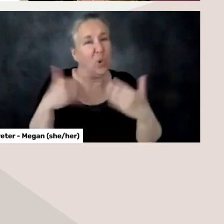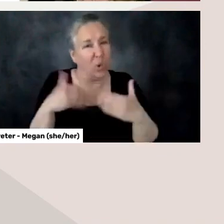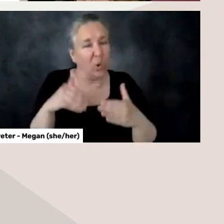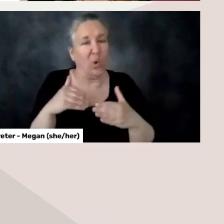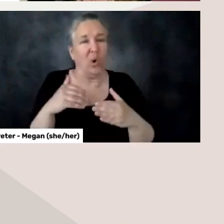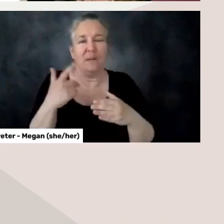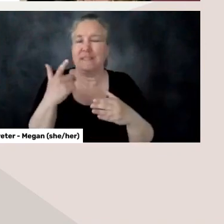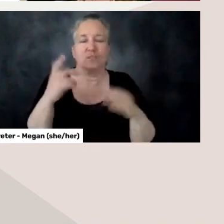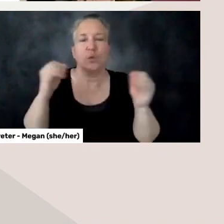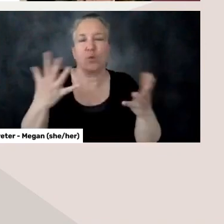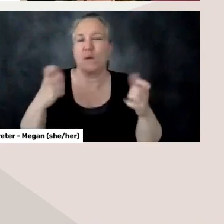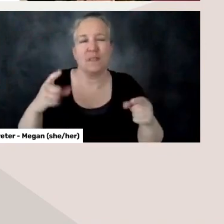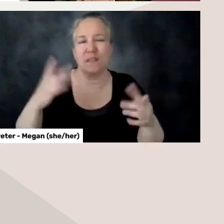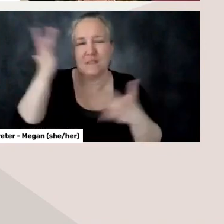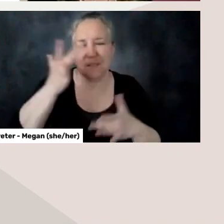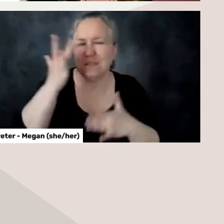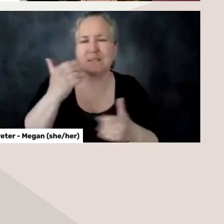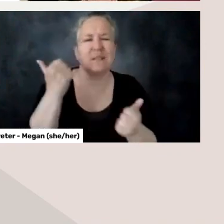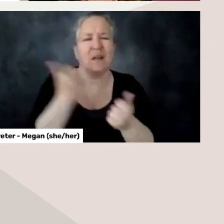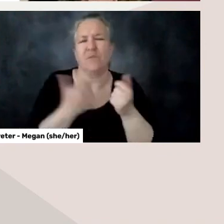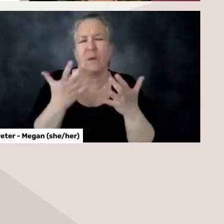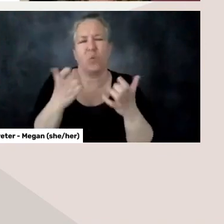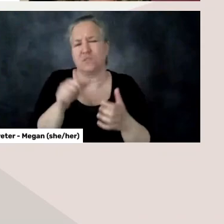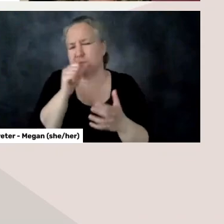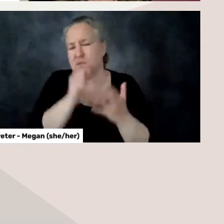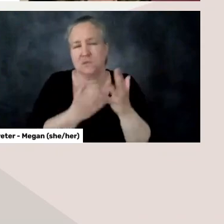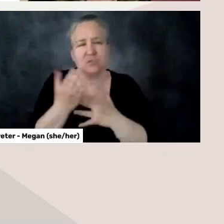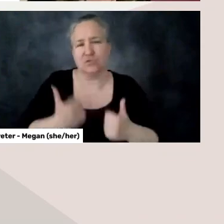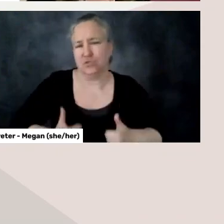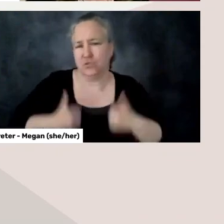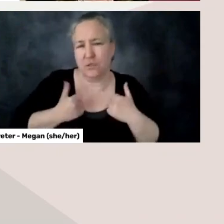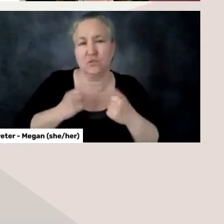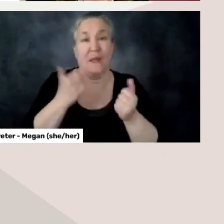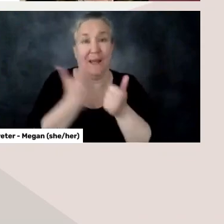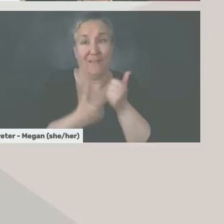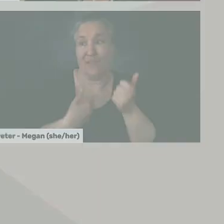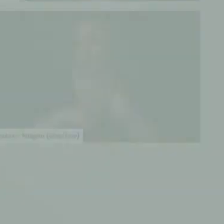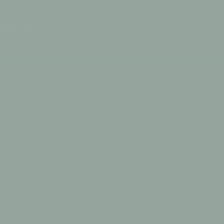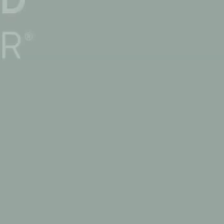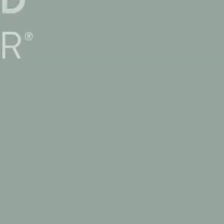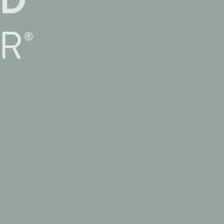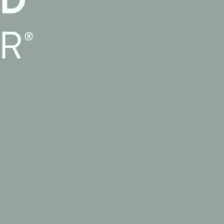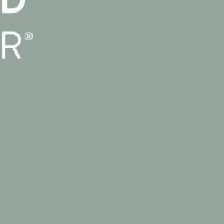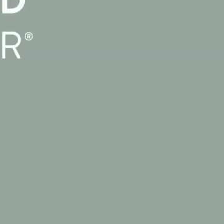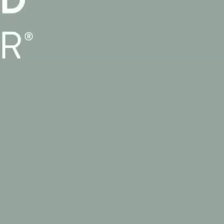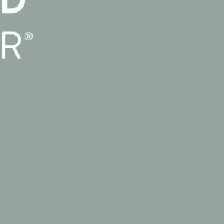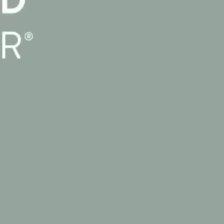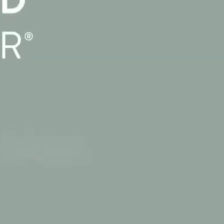wants this disease. Everybody wants to get through this. So everything you do does make a difference.